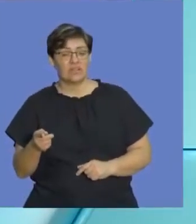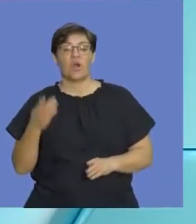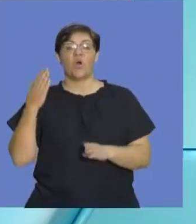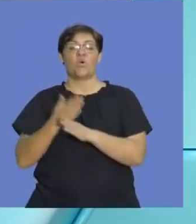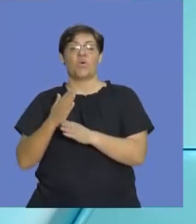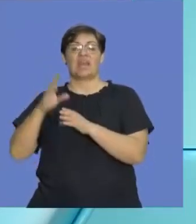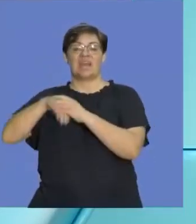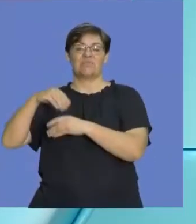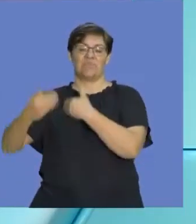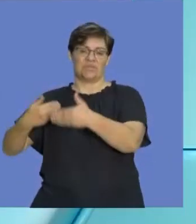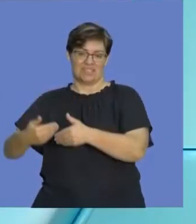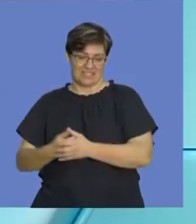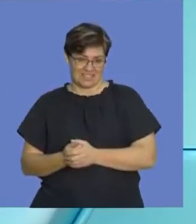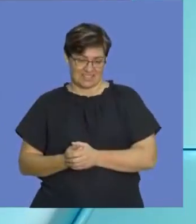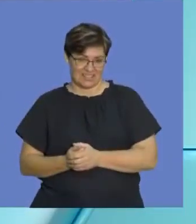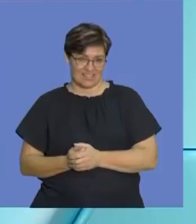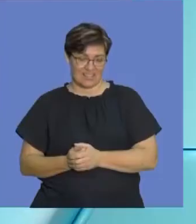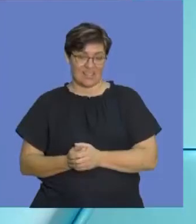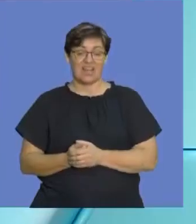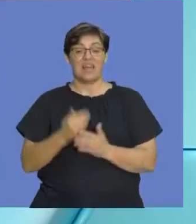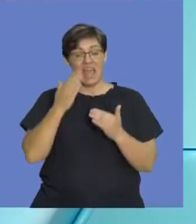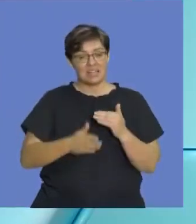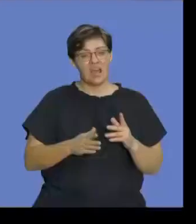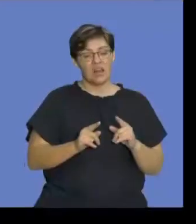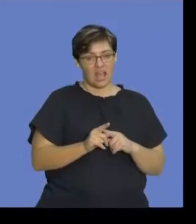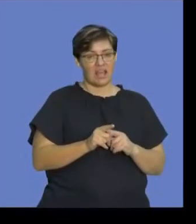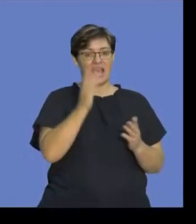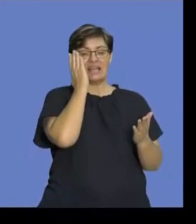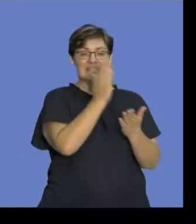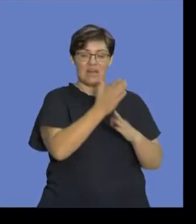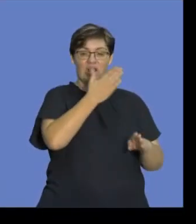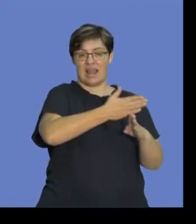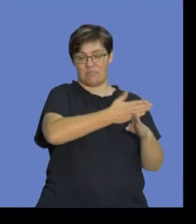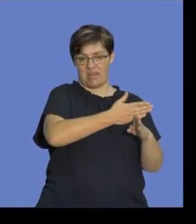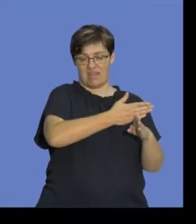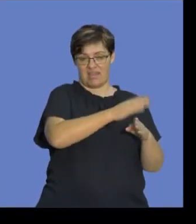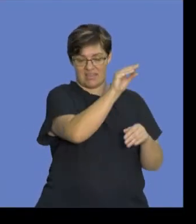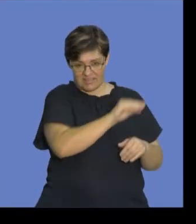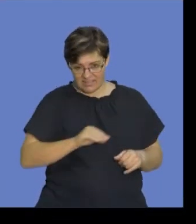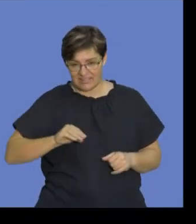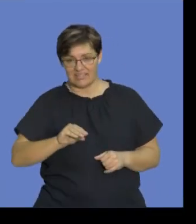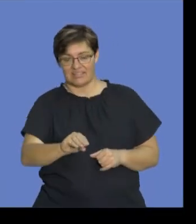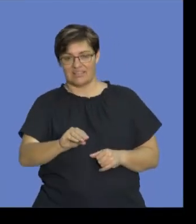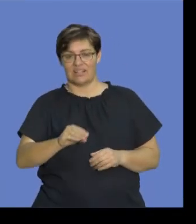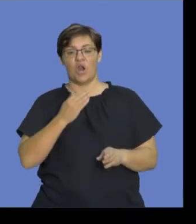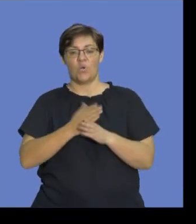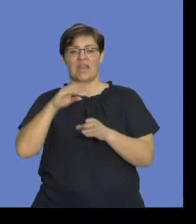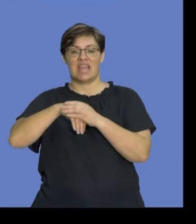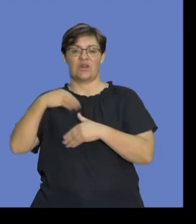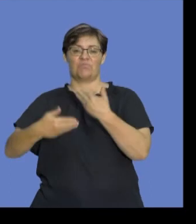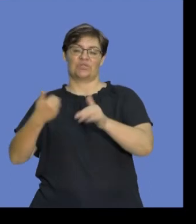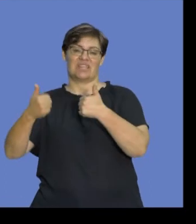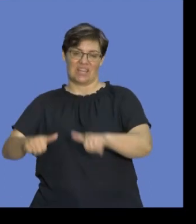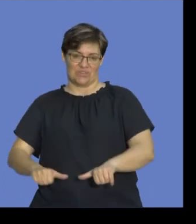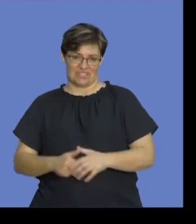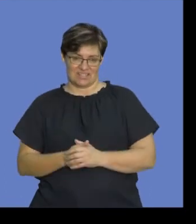where to? To the work in process. Eventually, you're moving your direct labor into your